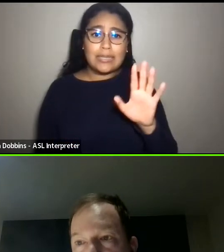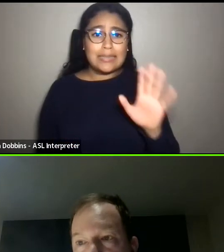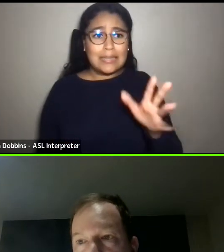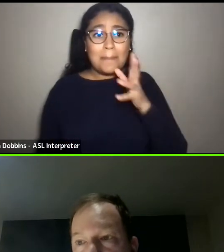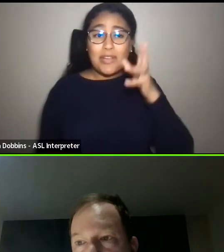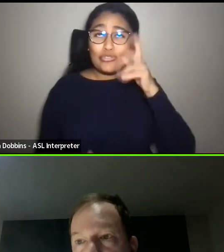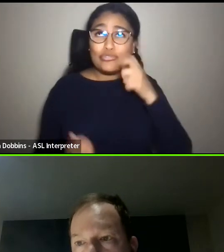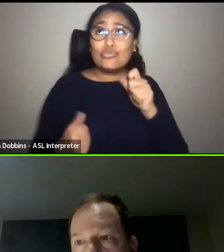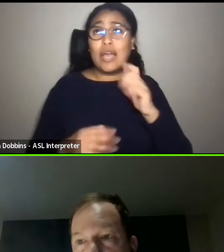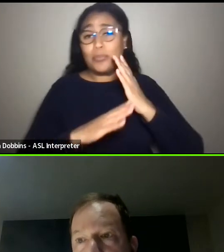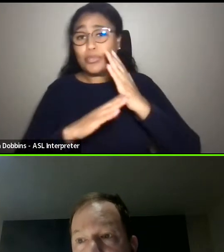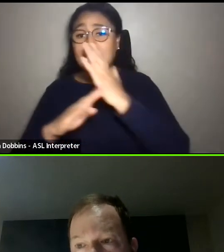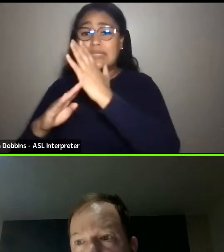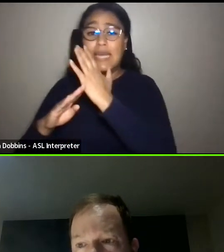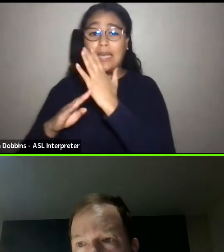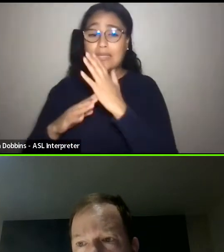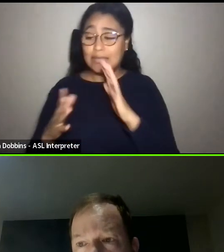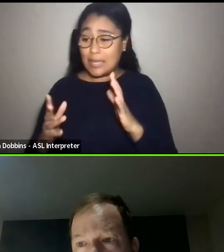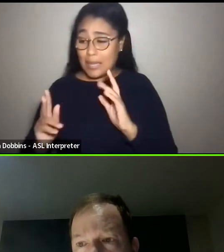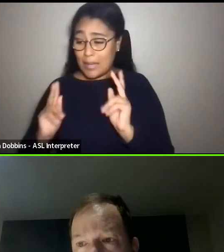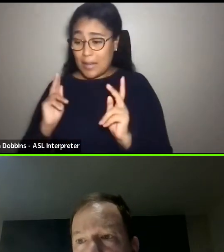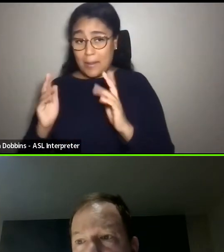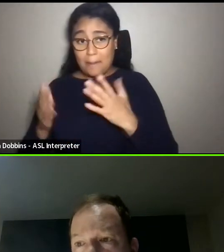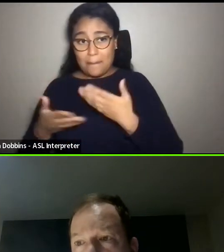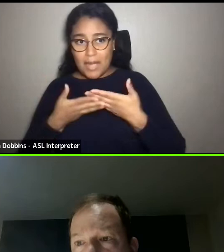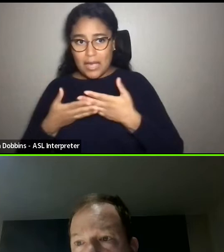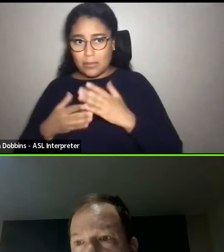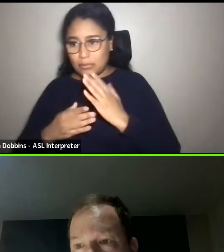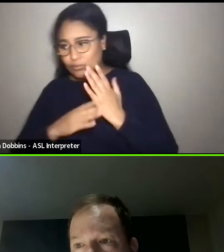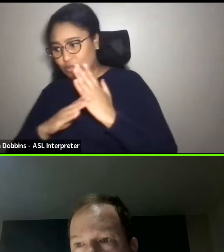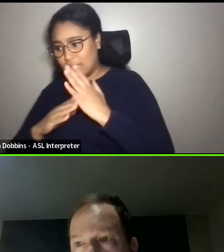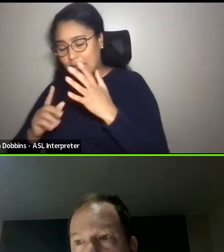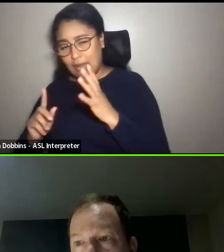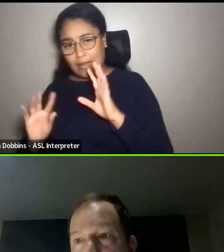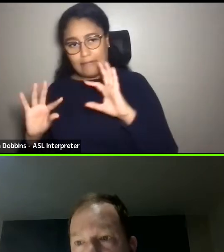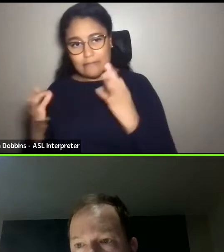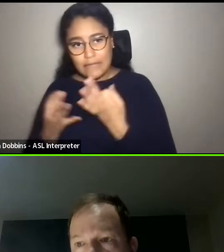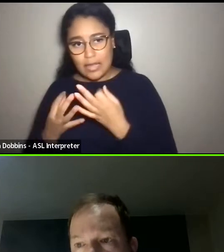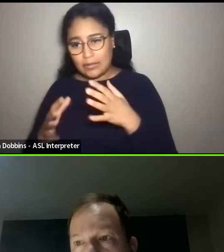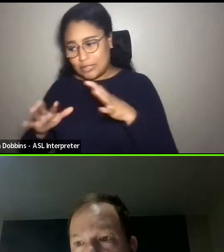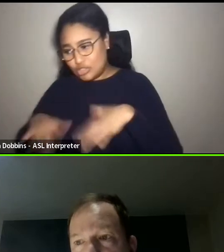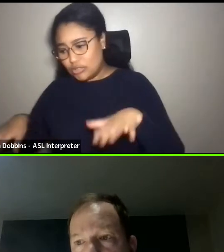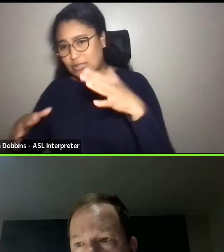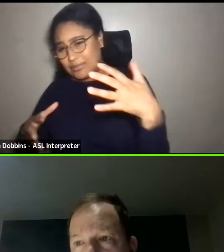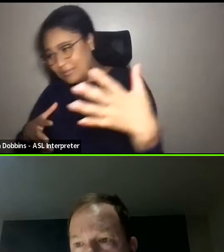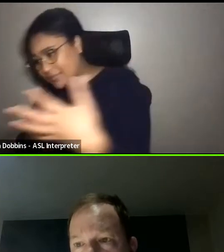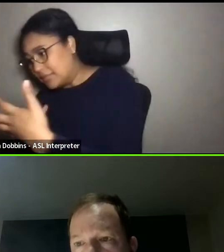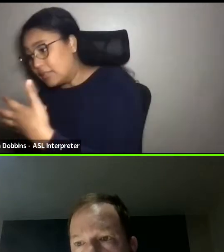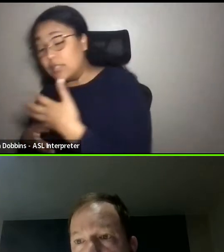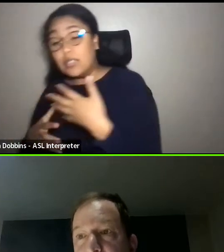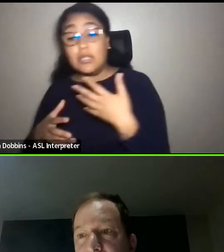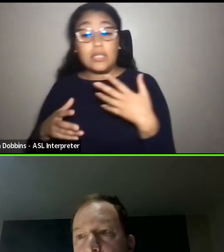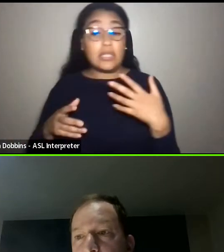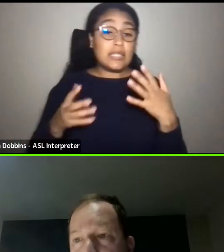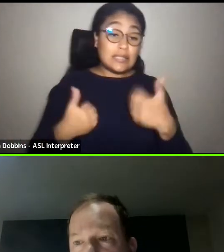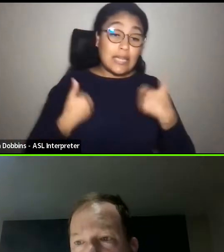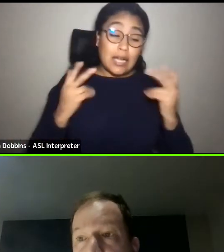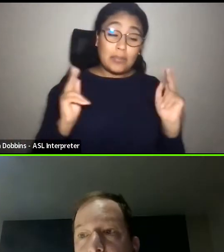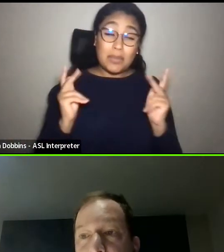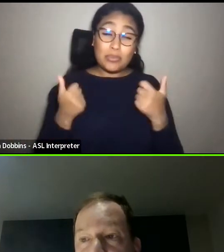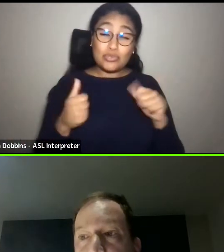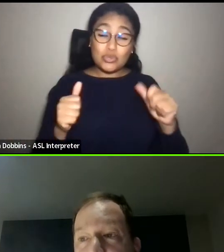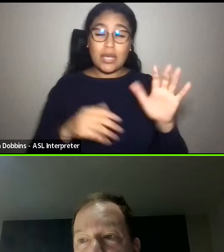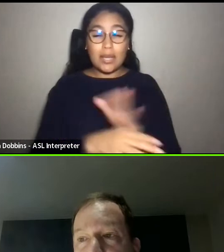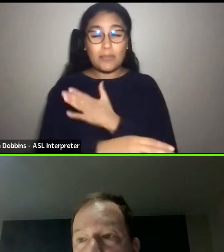their children, stomach turning reports of babies being killed, entire families slain, young people massacred while attending a music festival to celebrate